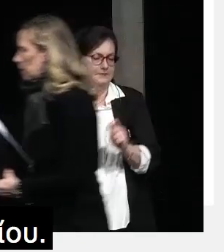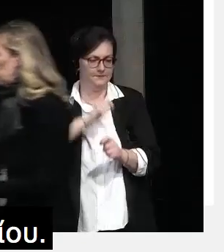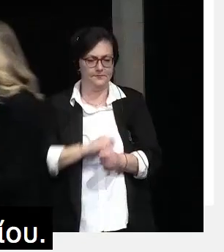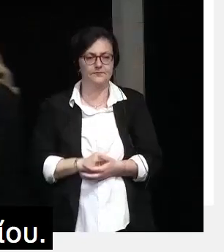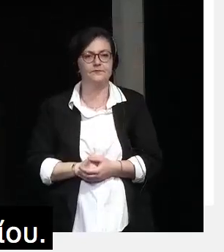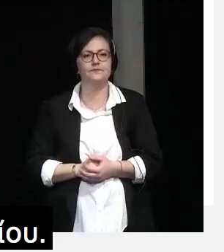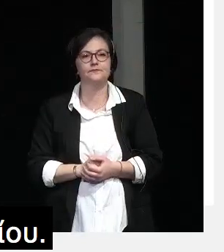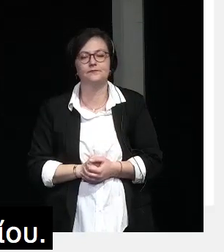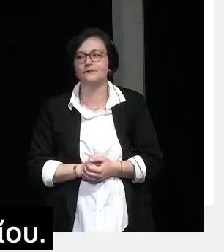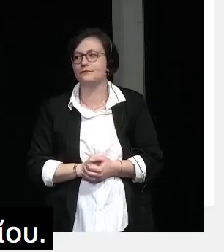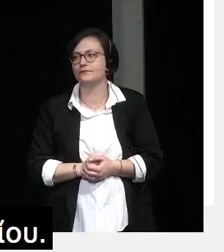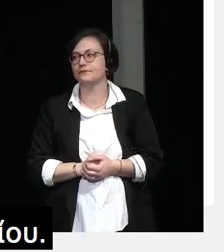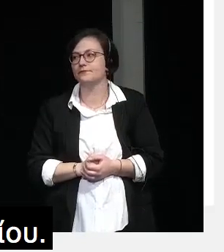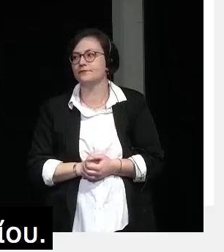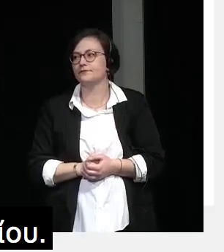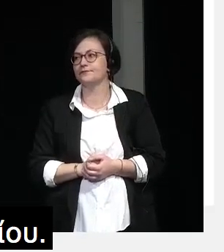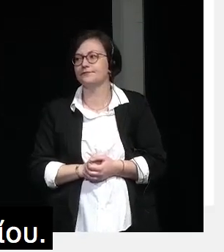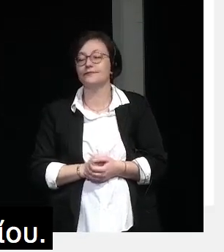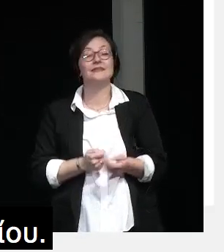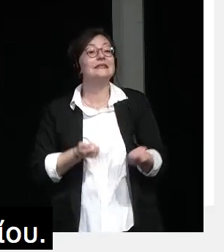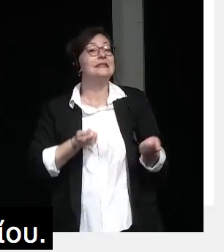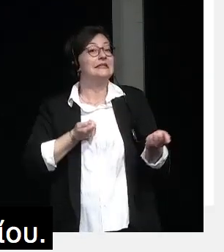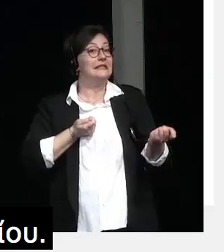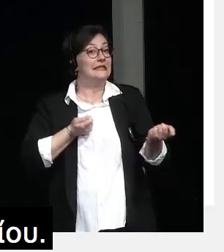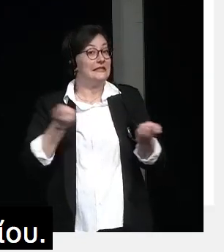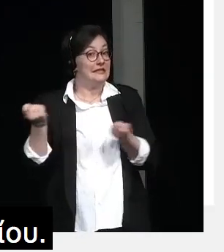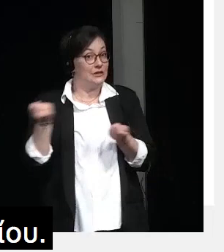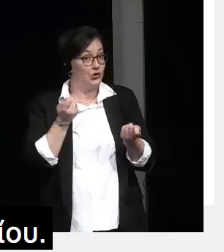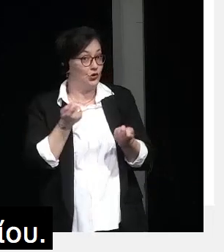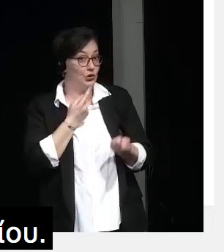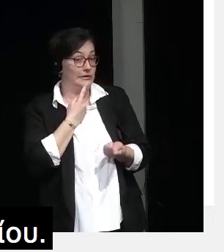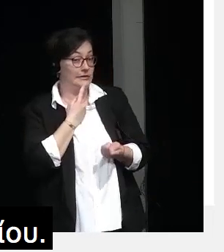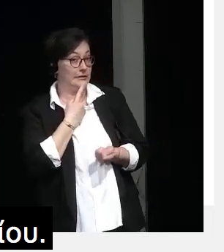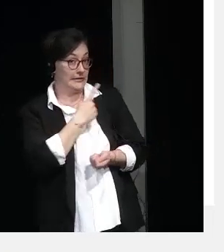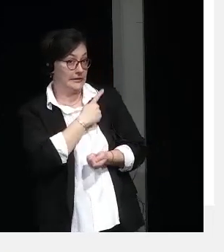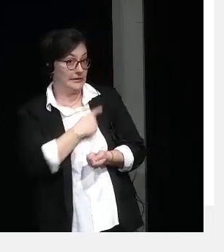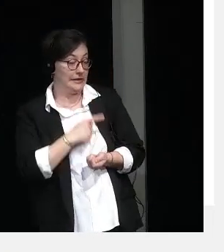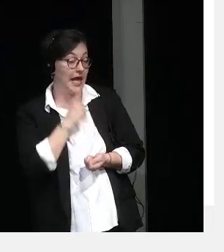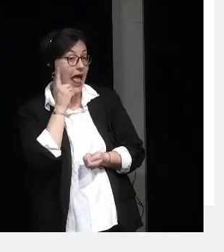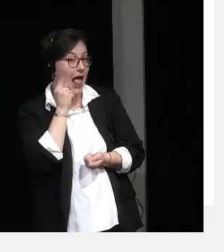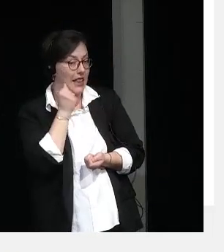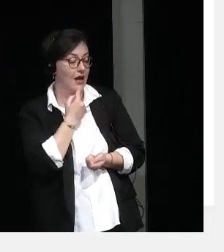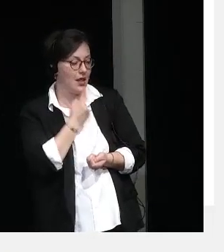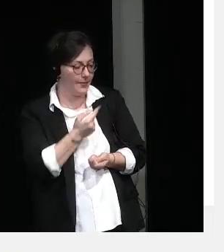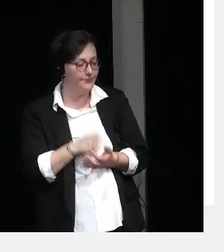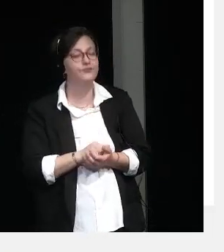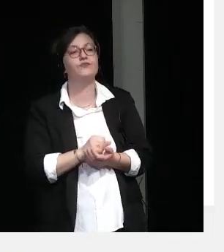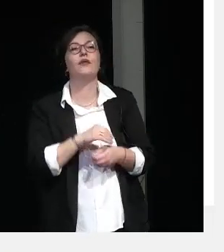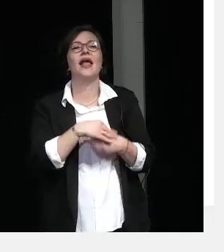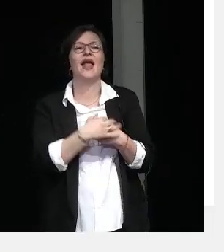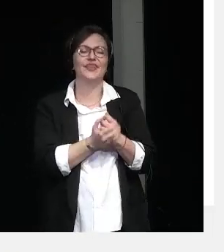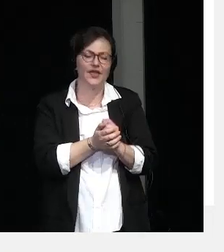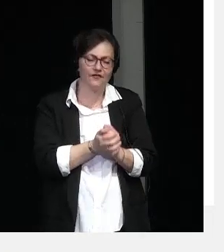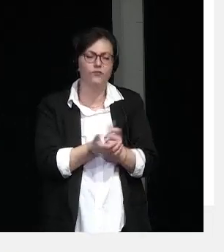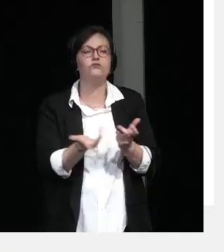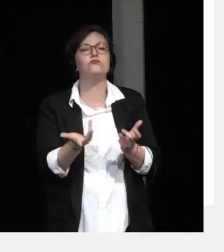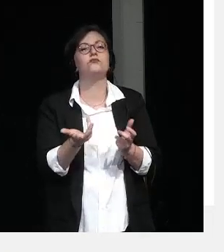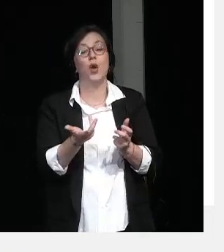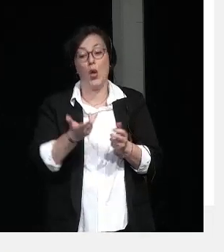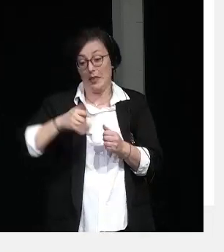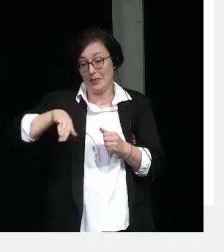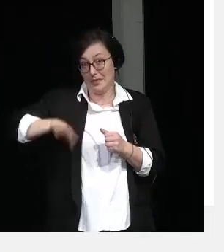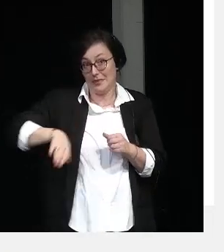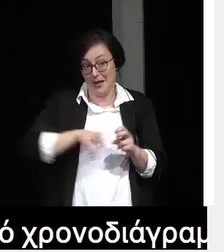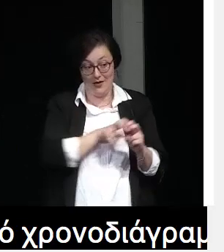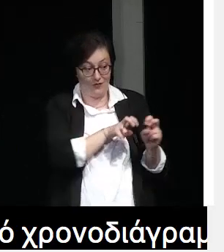It is always interesting when you're the last panel on a 3-day conference. And given the fact that we are almost an hour